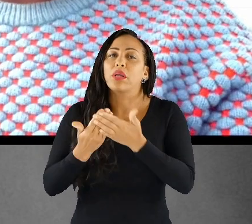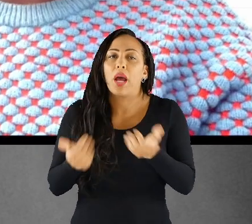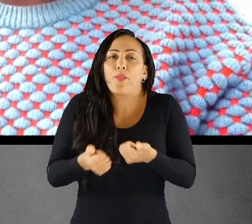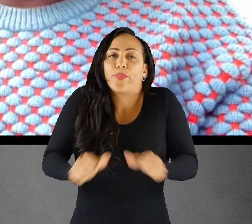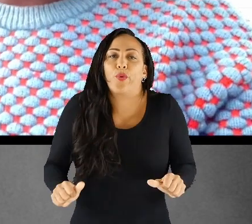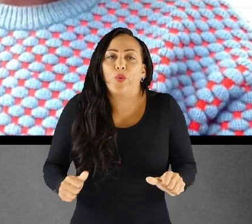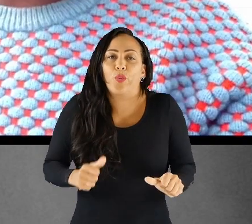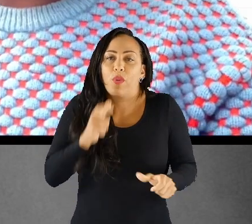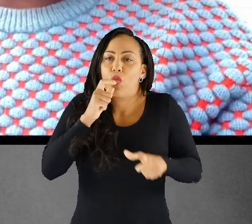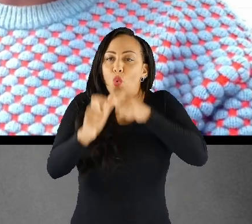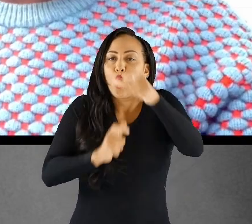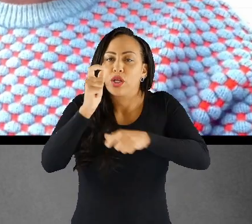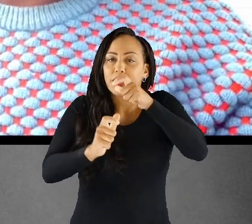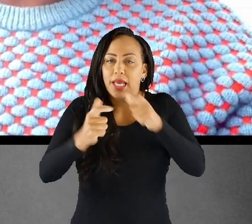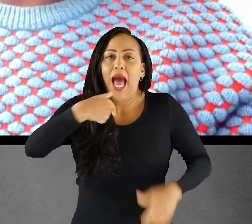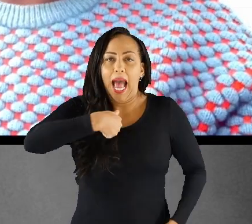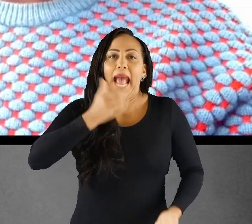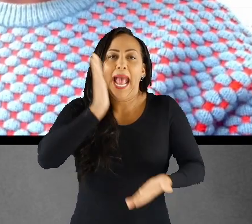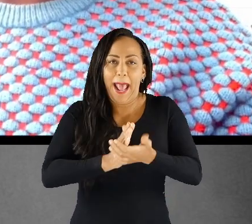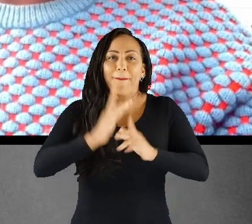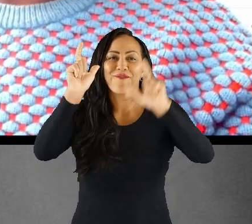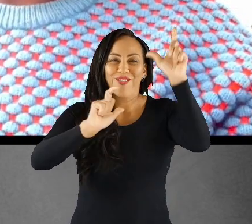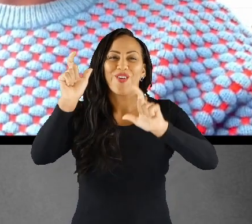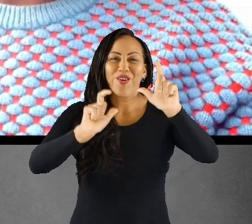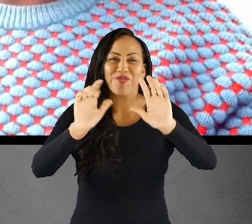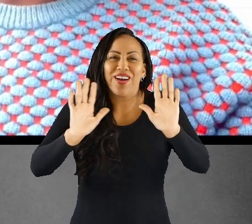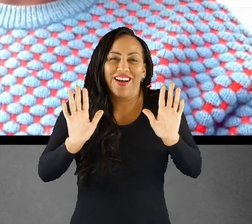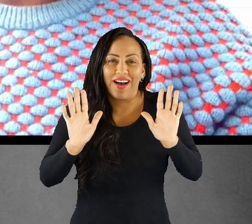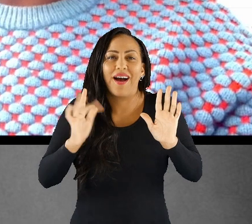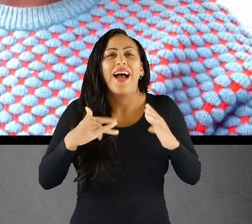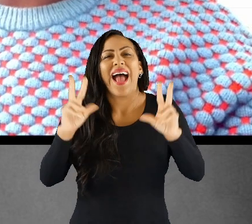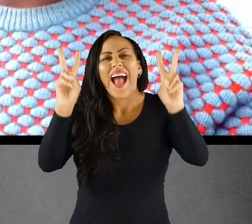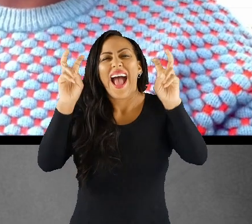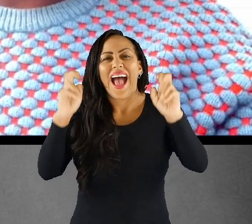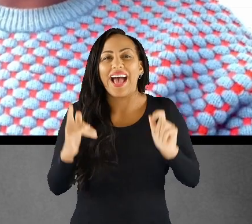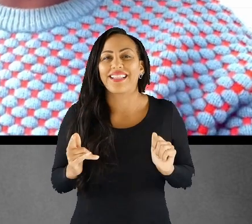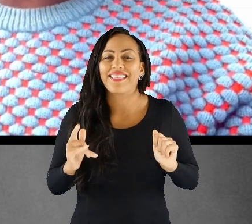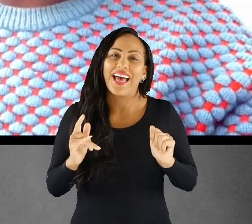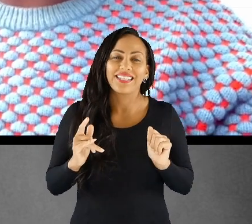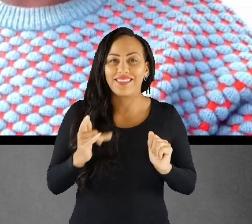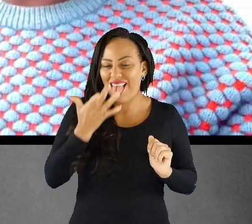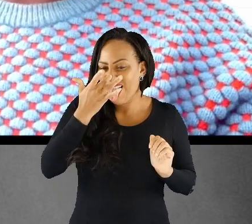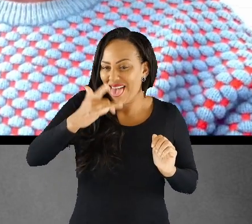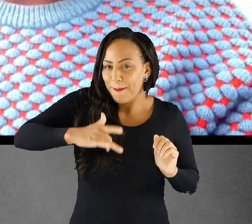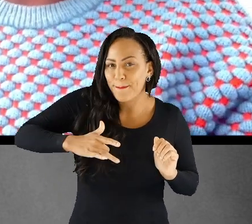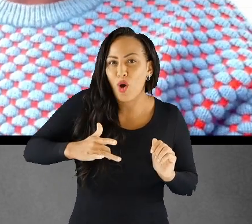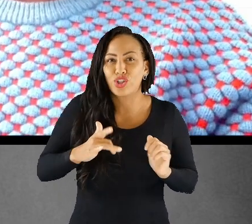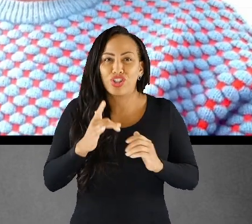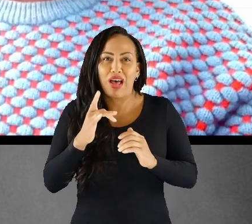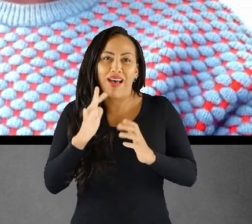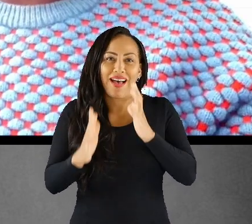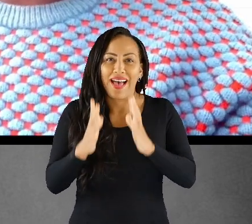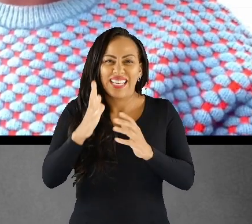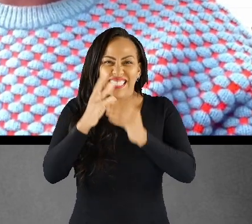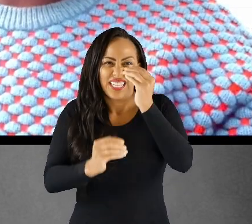a photographer. That kind of imposter syndrome always crops up, doesn't it? It does.